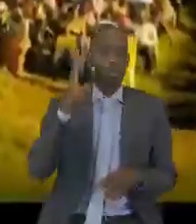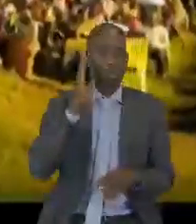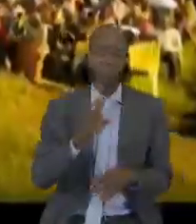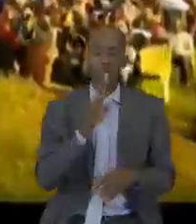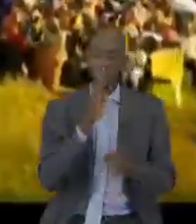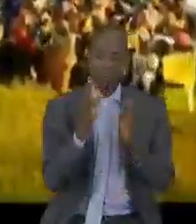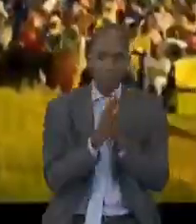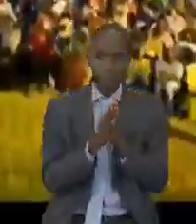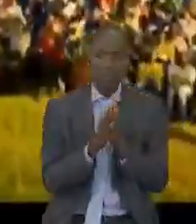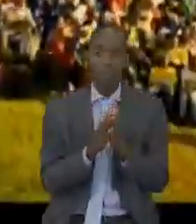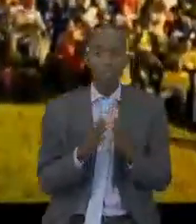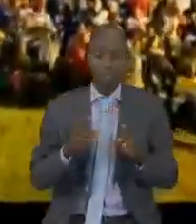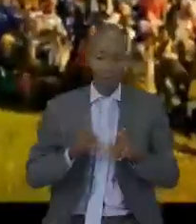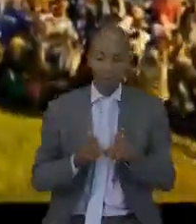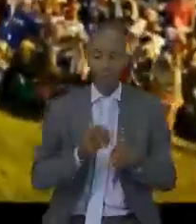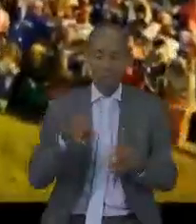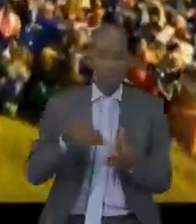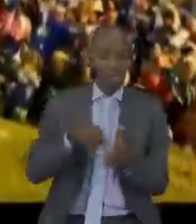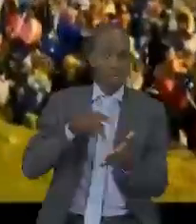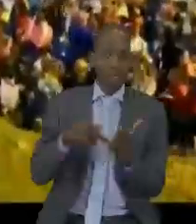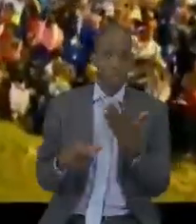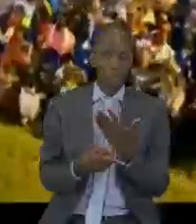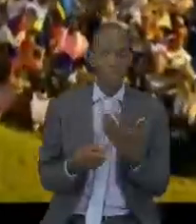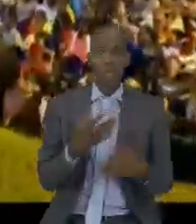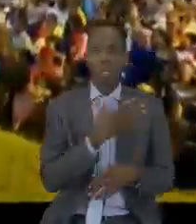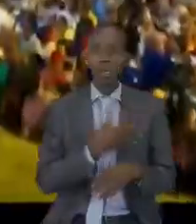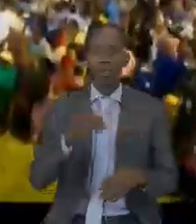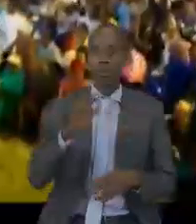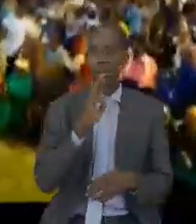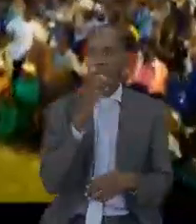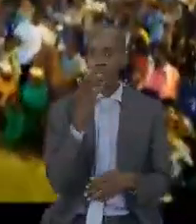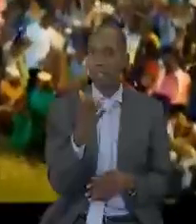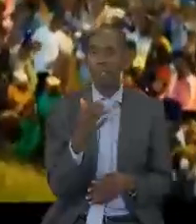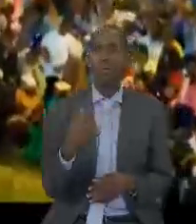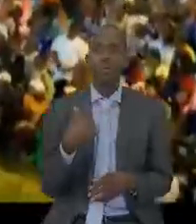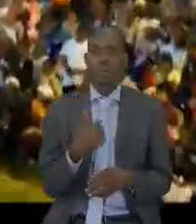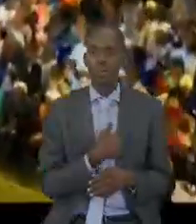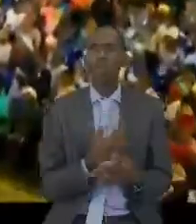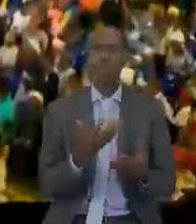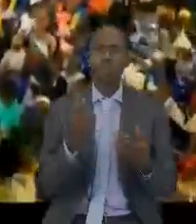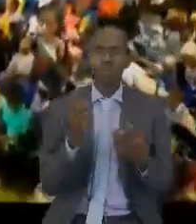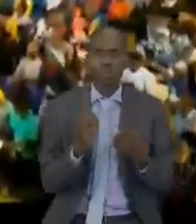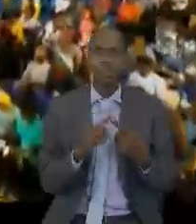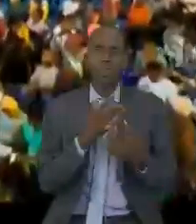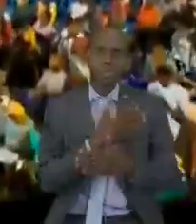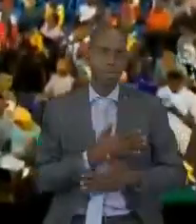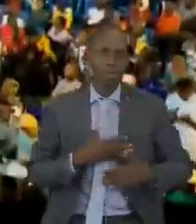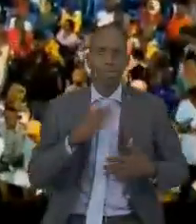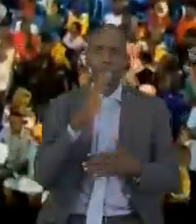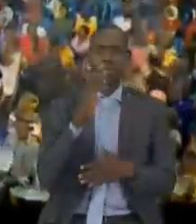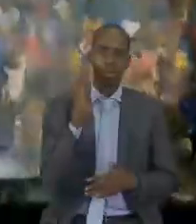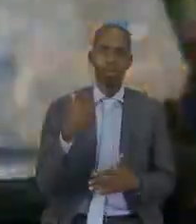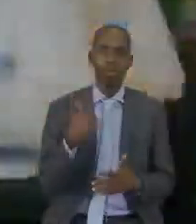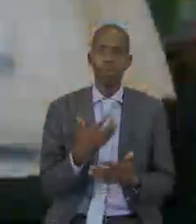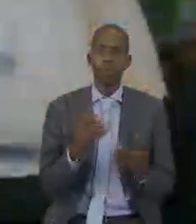program, you are there. We still want to hear your testimony. We want to hear from